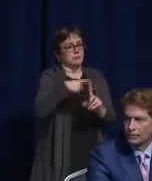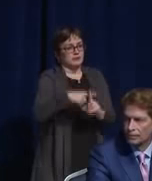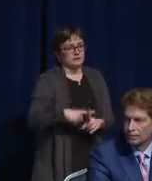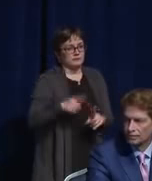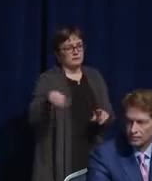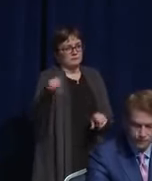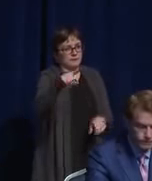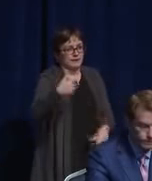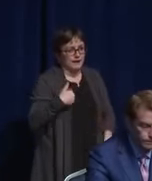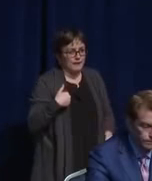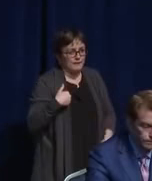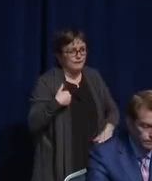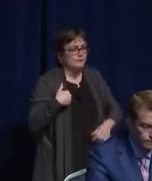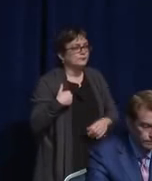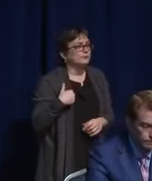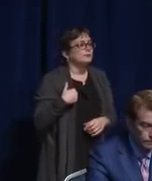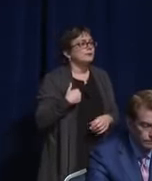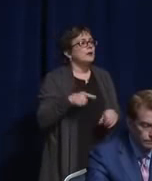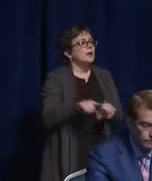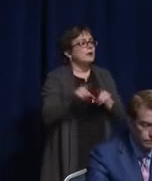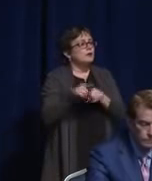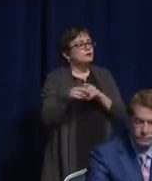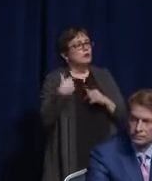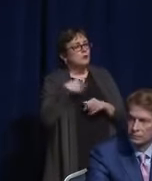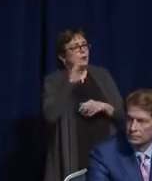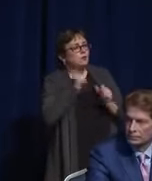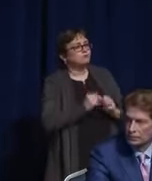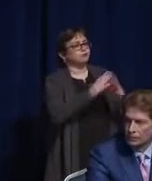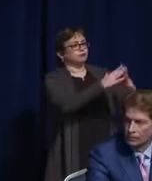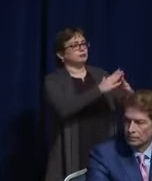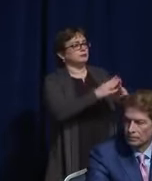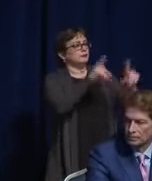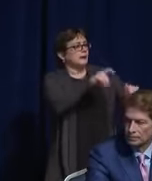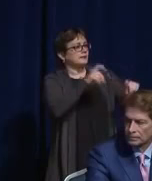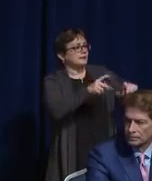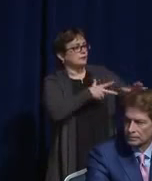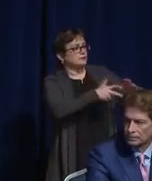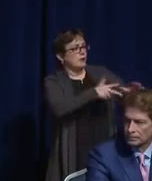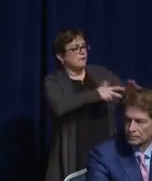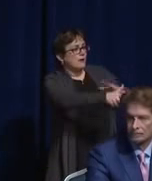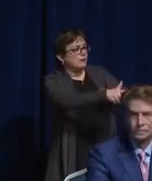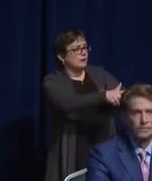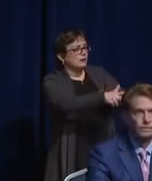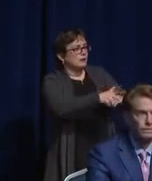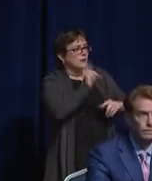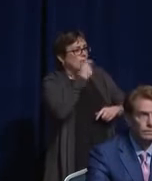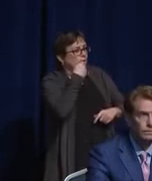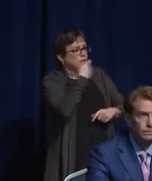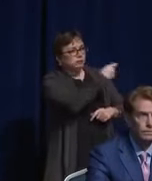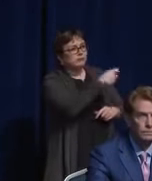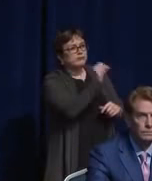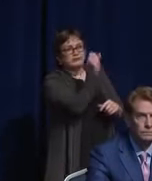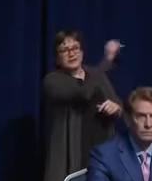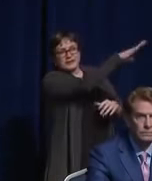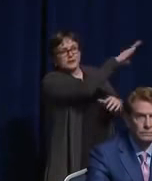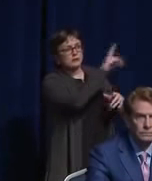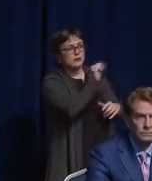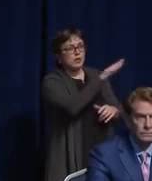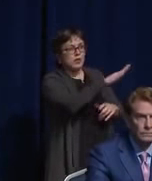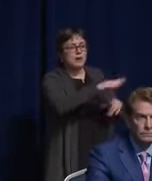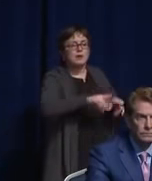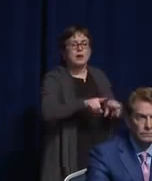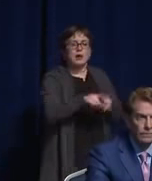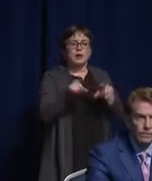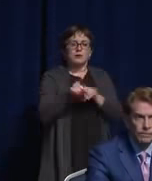other locations, we have believed since day one, and this goes back to conversations our team had in